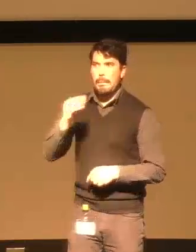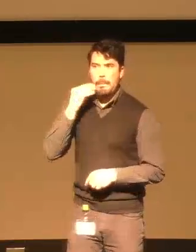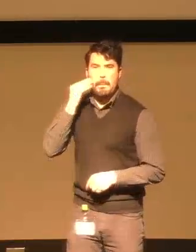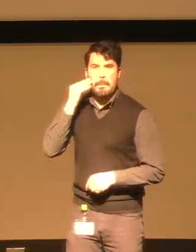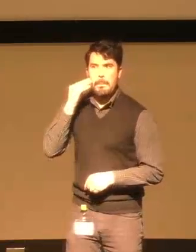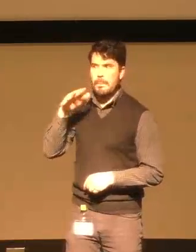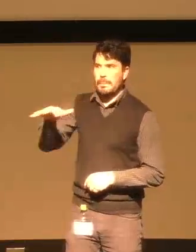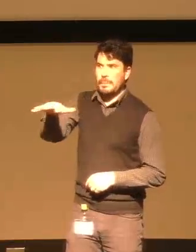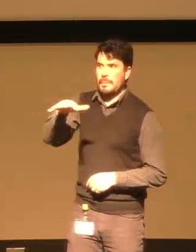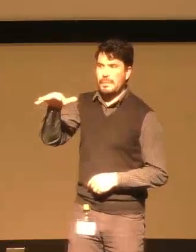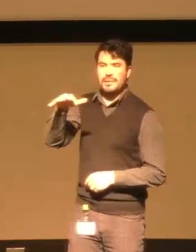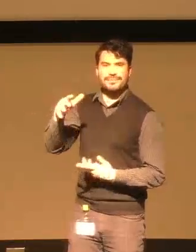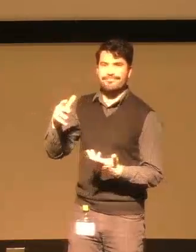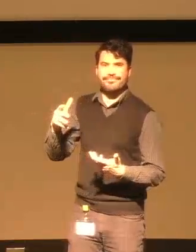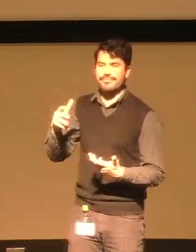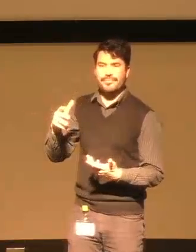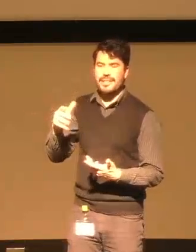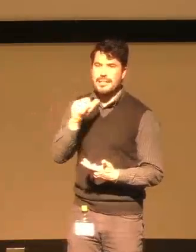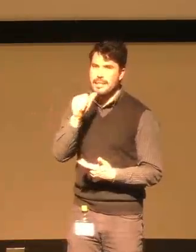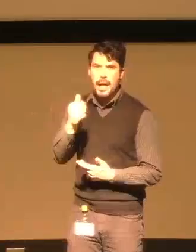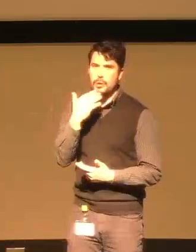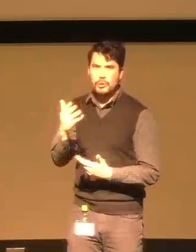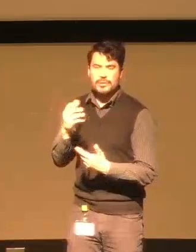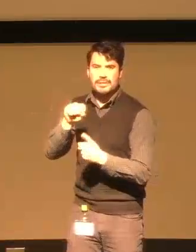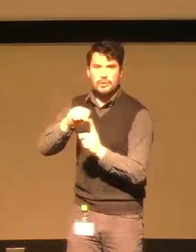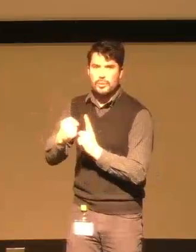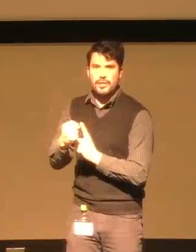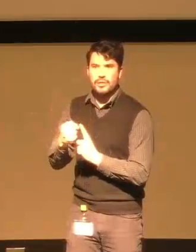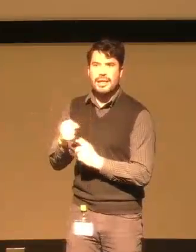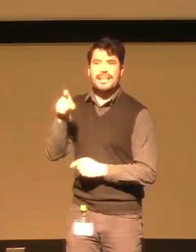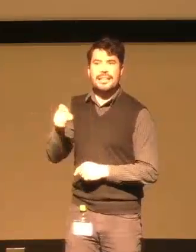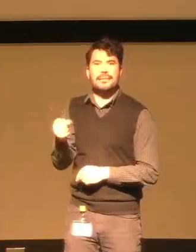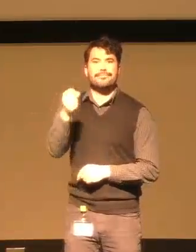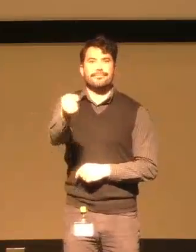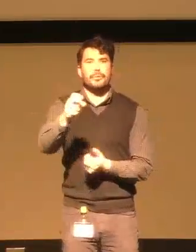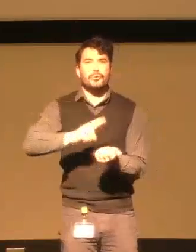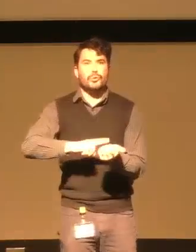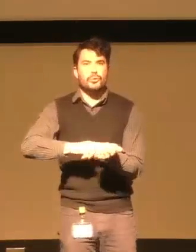or need longer convalescent care are going to be going to that center to